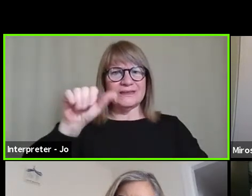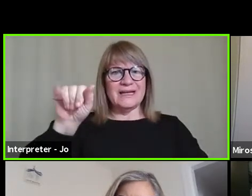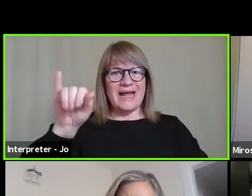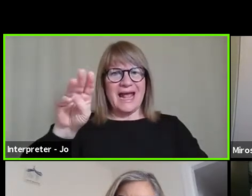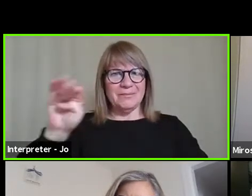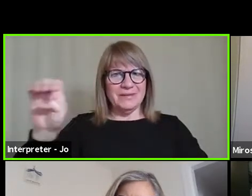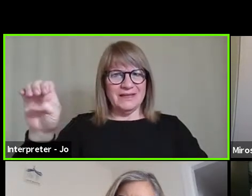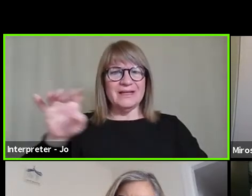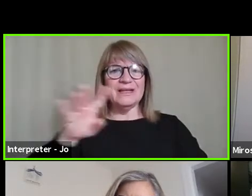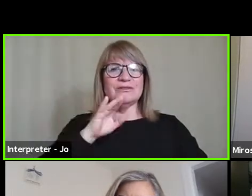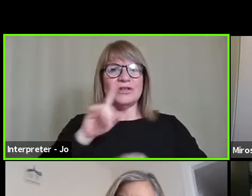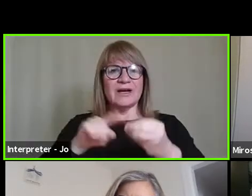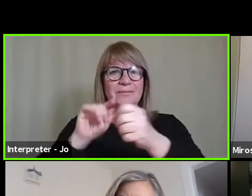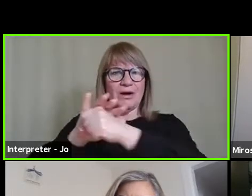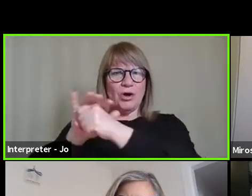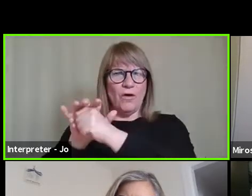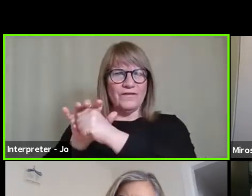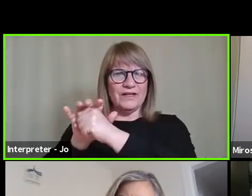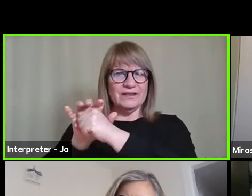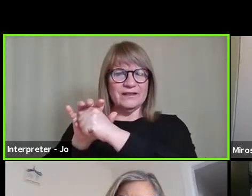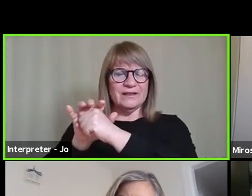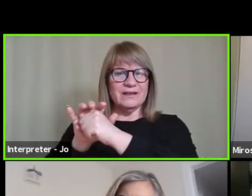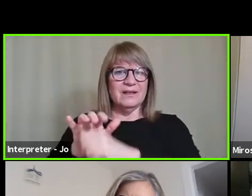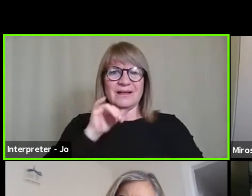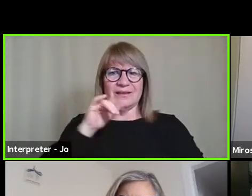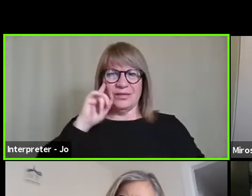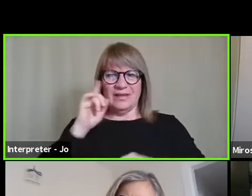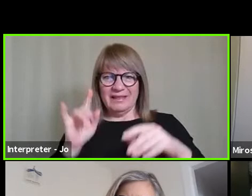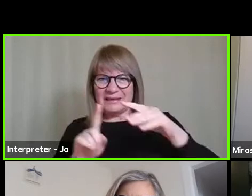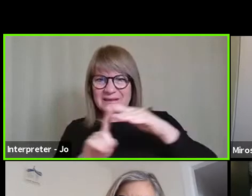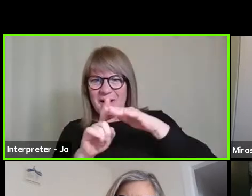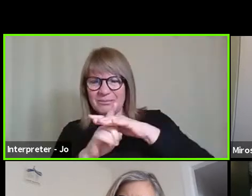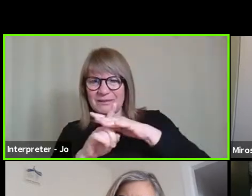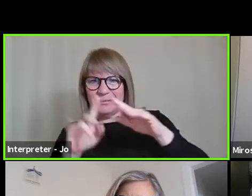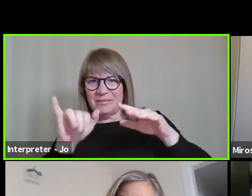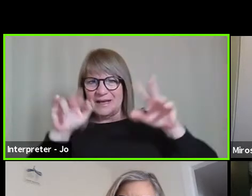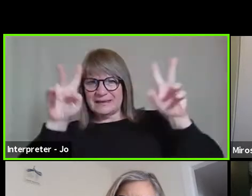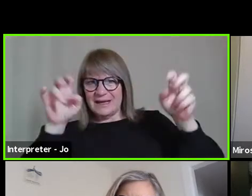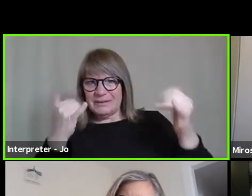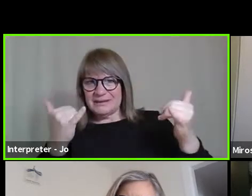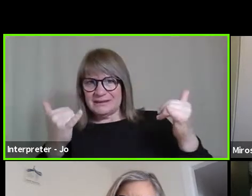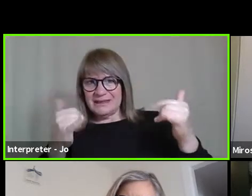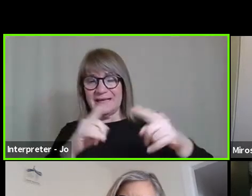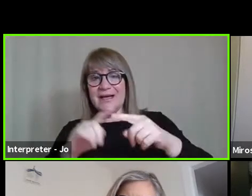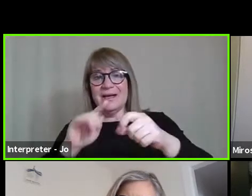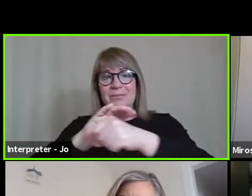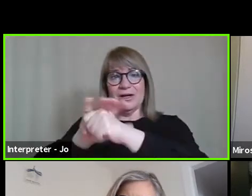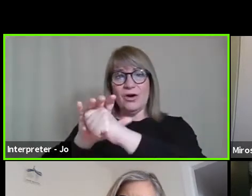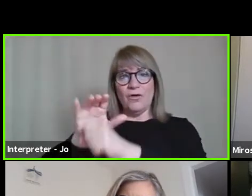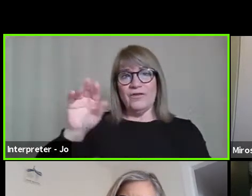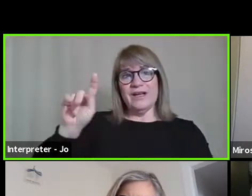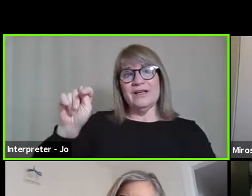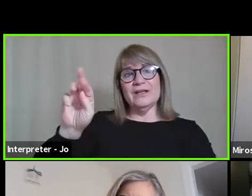reference to covid which i don't think has much come up today and yet coveted triage